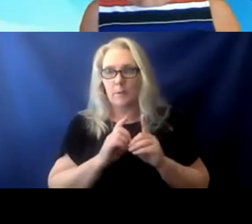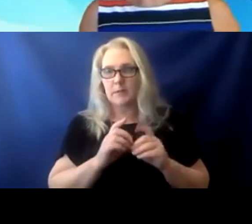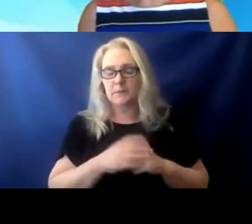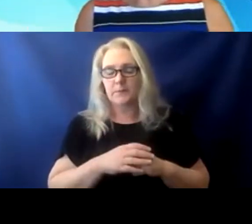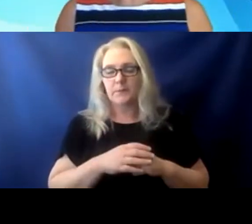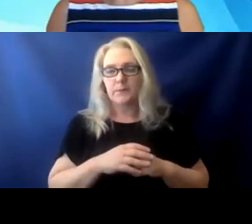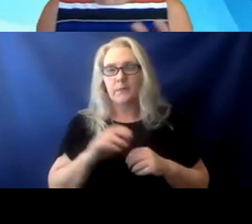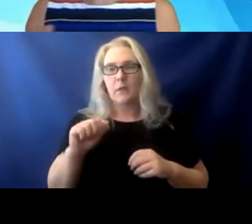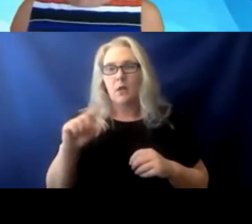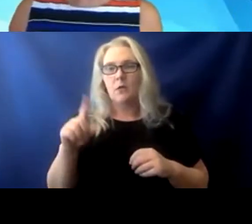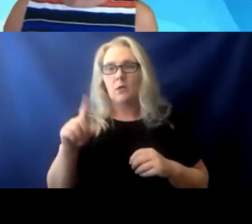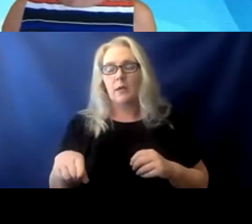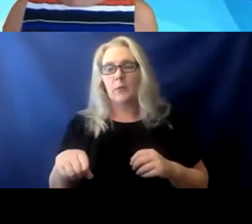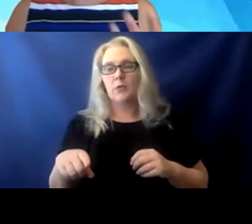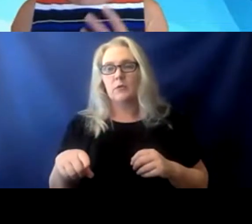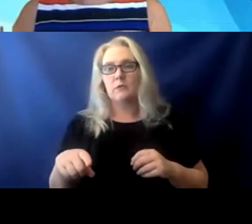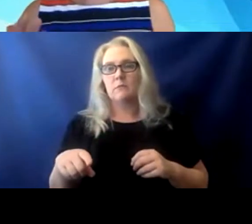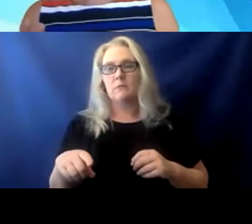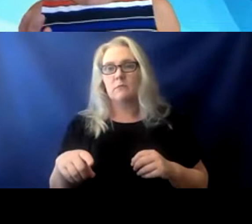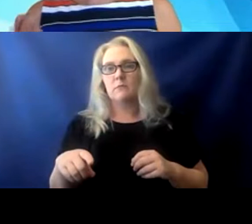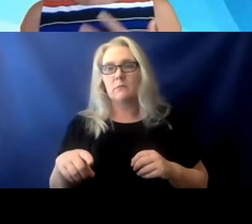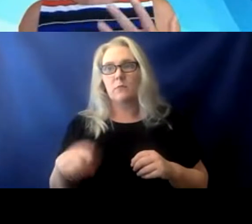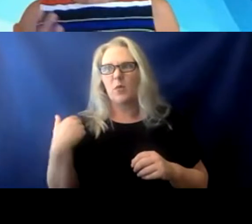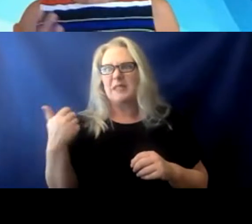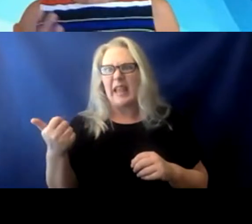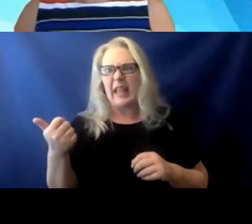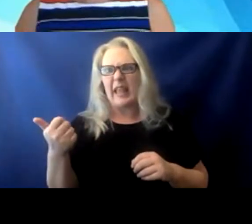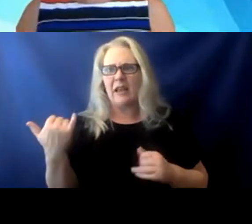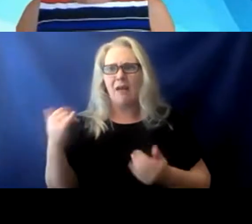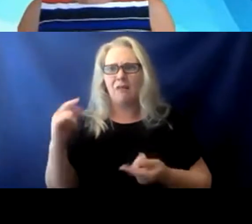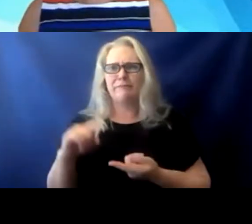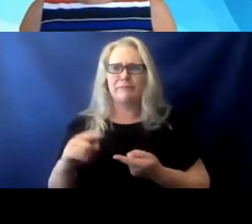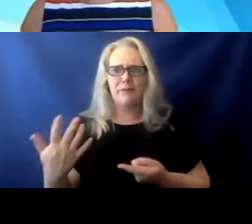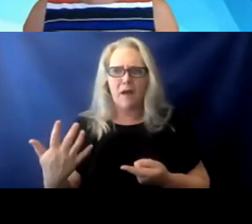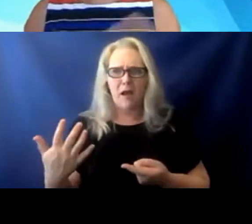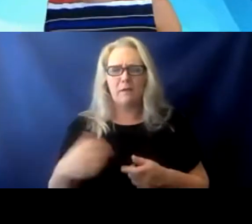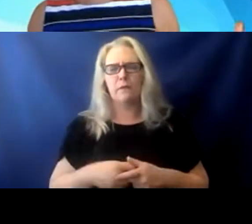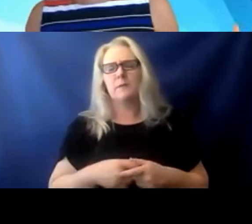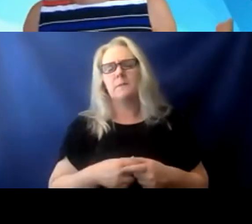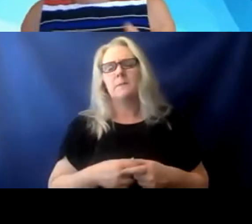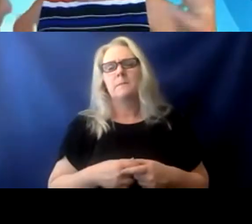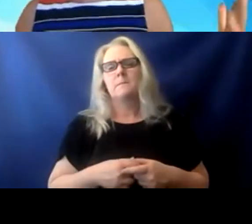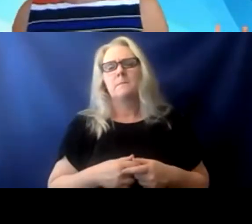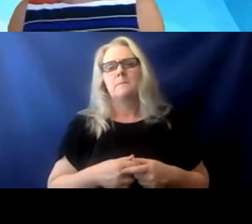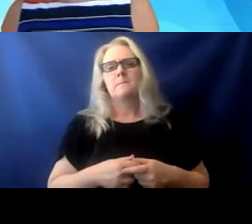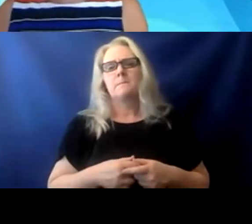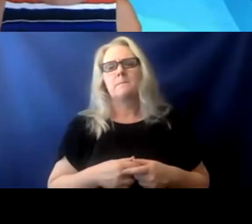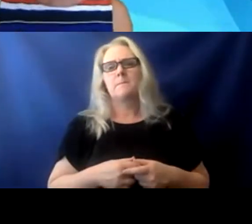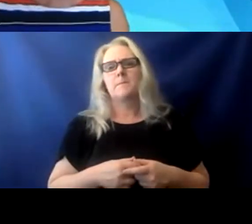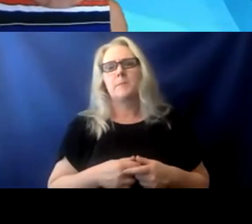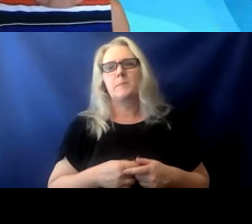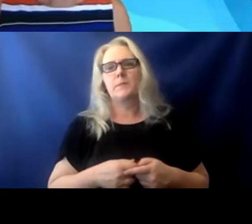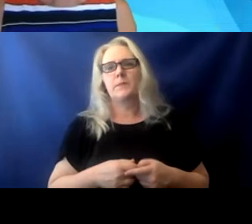Daycare Resource Center was originally at 10, I believe, and now is at 5. And so, I think plenty of people would talk about the need being bigger than both of those